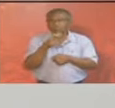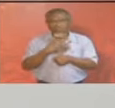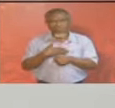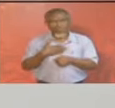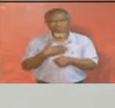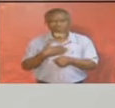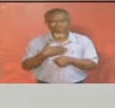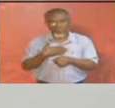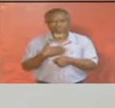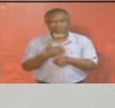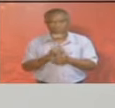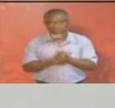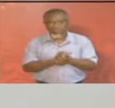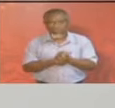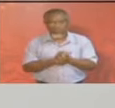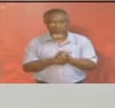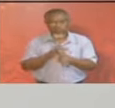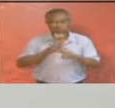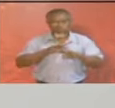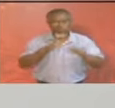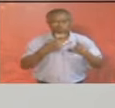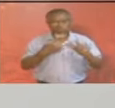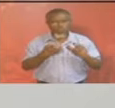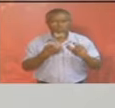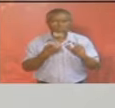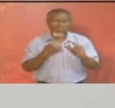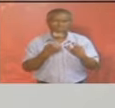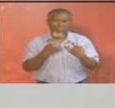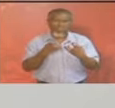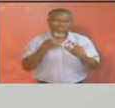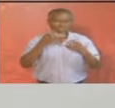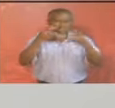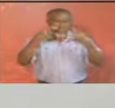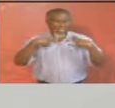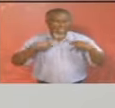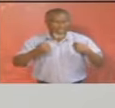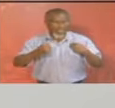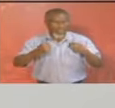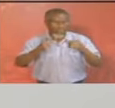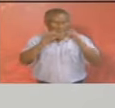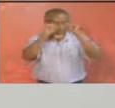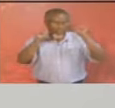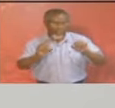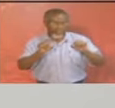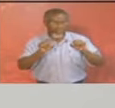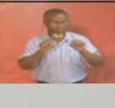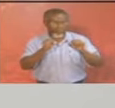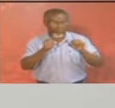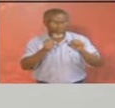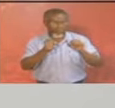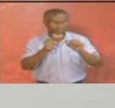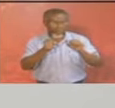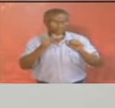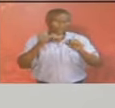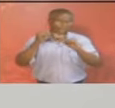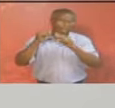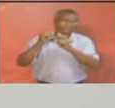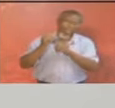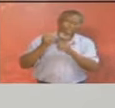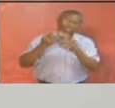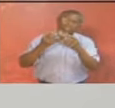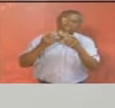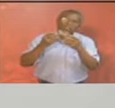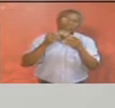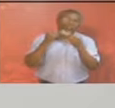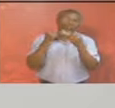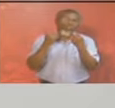to track, to trace, to test, all of that is going to contribute together to a reduction, hopefully, in the